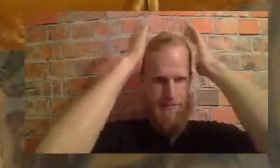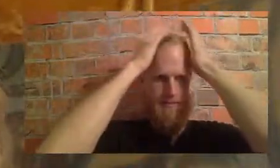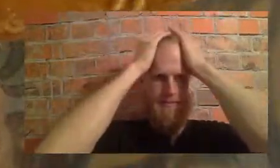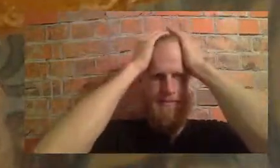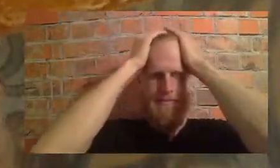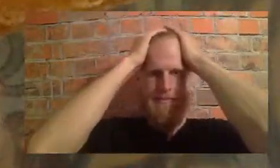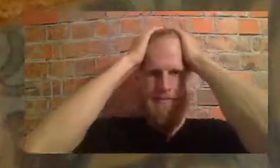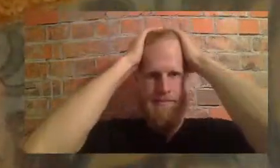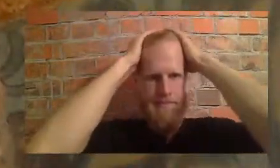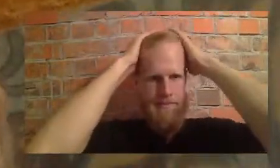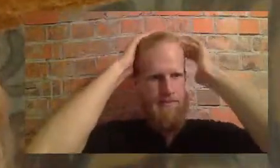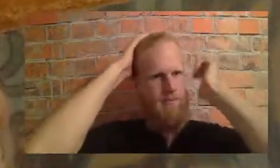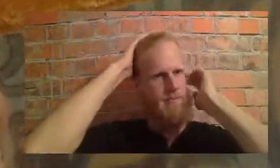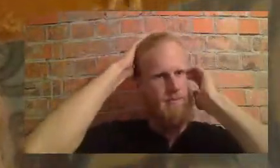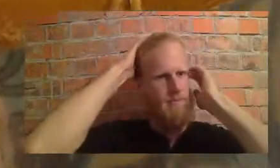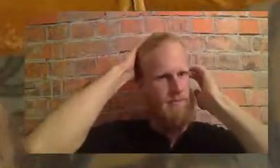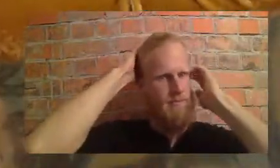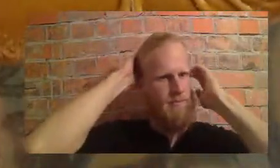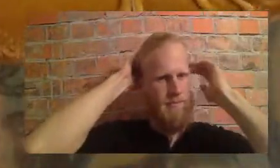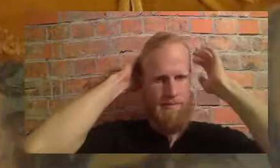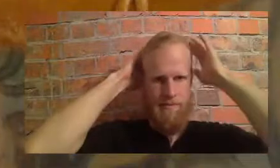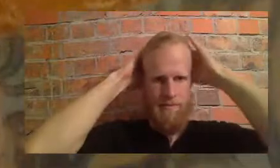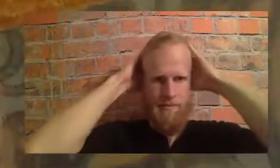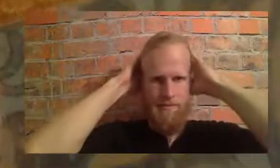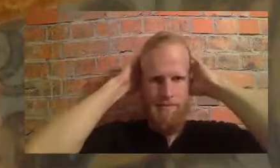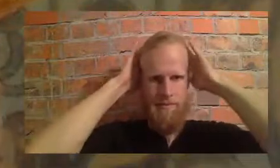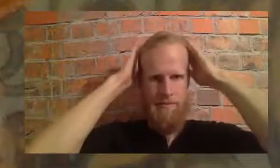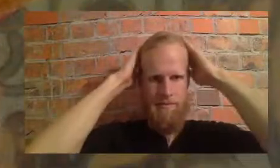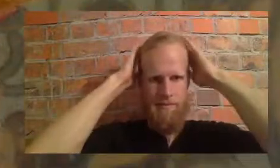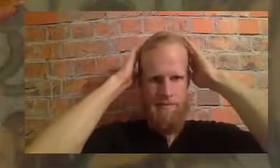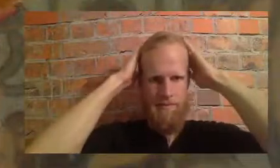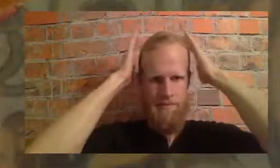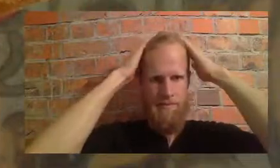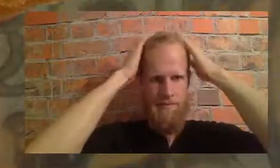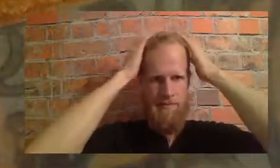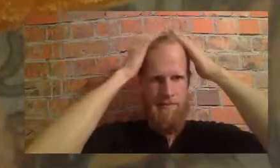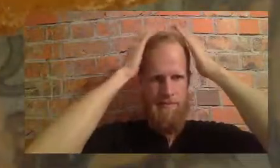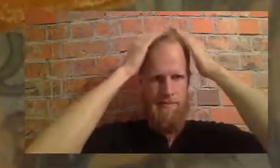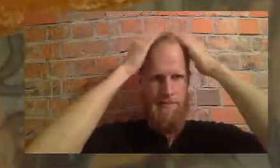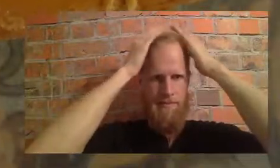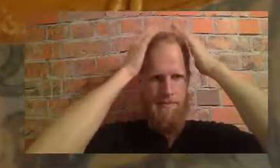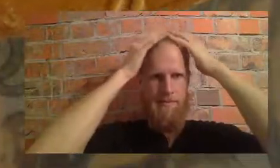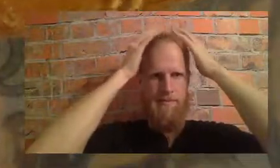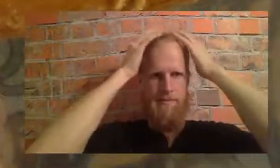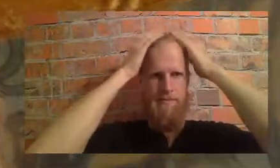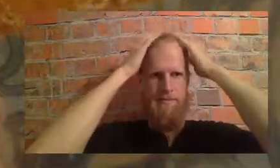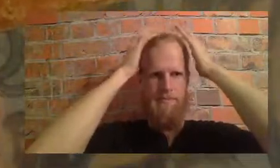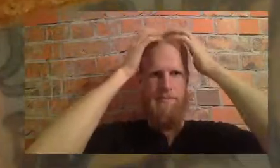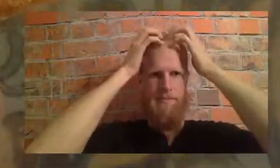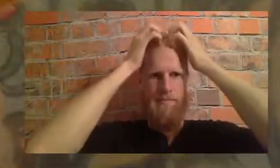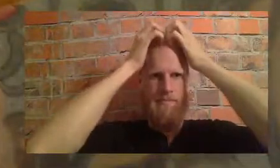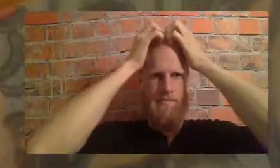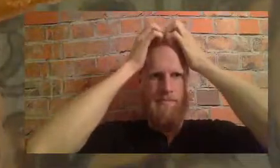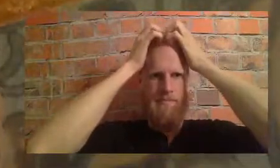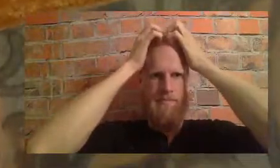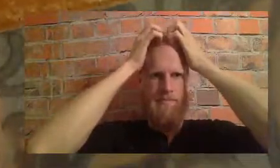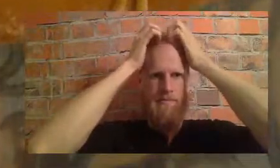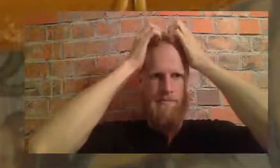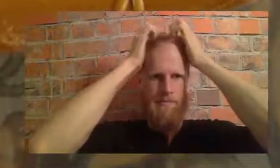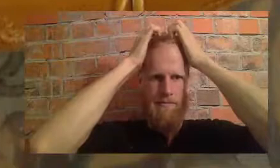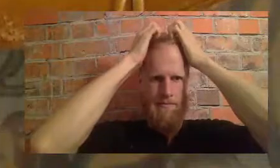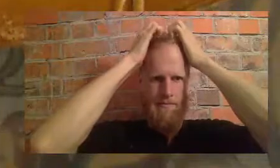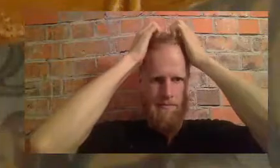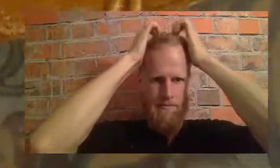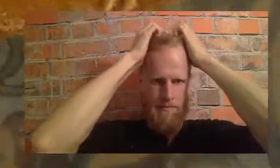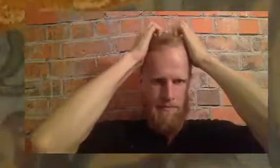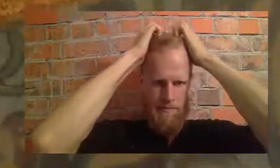you blame your mother. Maybe you blame your father. Maybe you blame somebody who hurt you. Maybe you sort of know it's not their fault, but